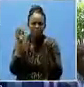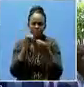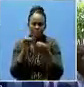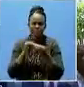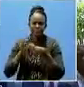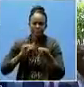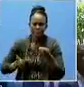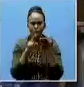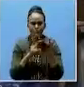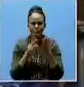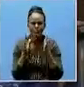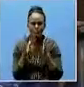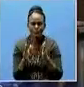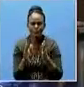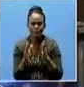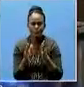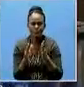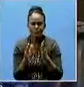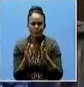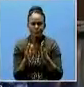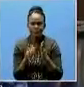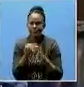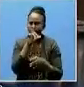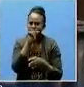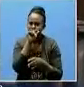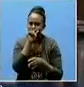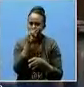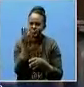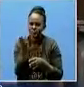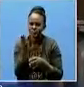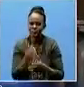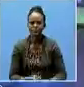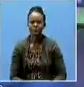women participation. CNews, Livingston.